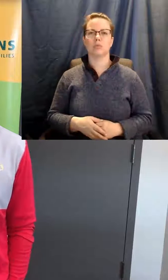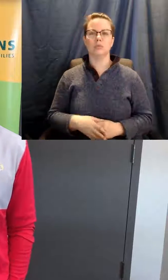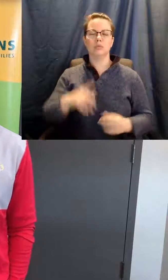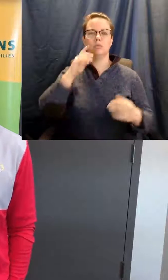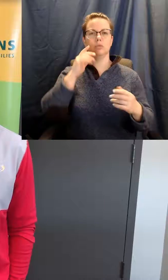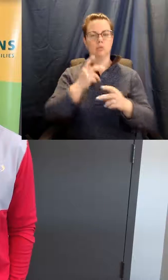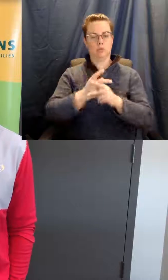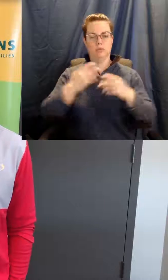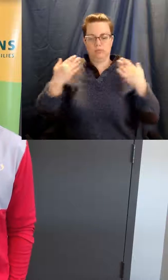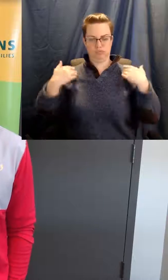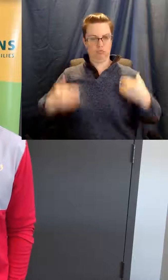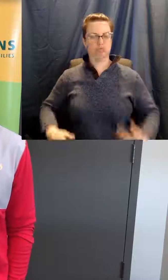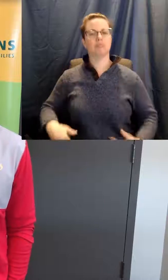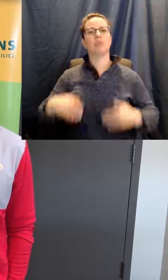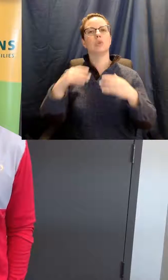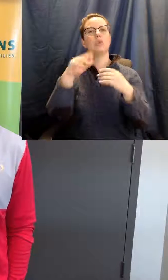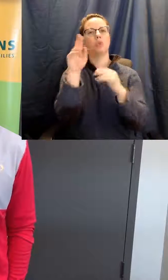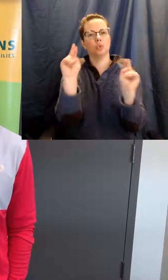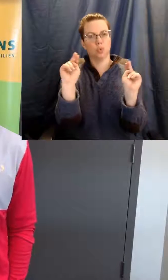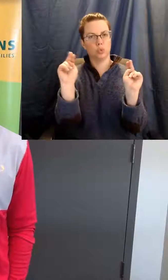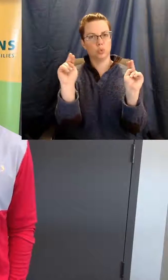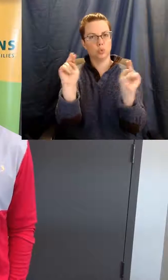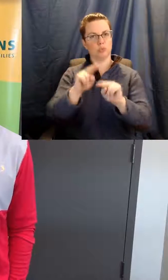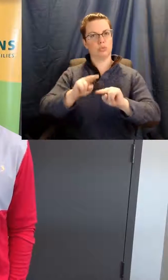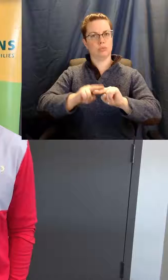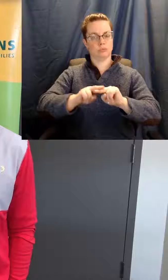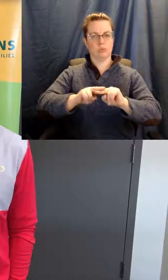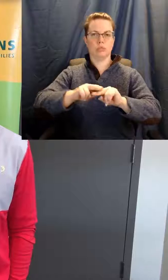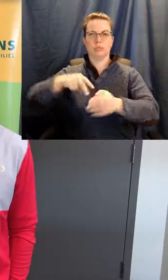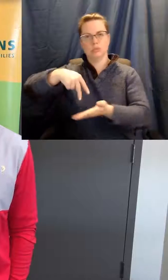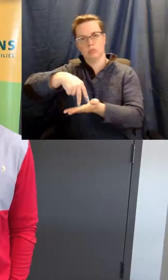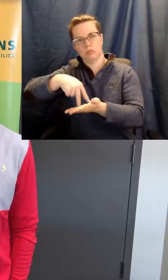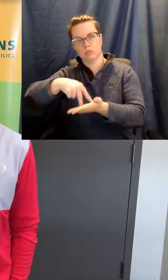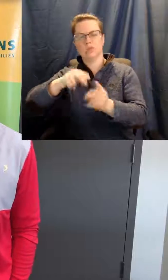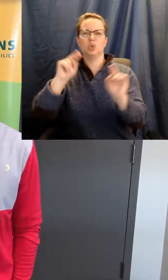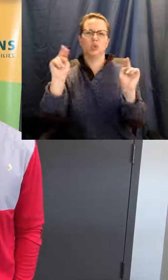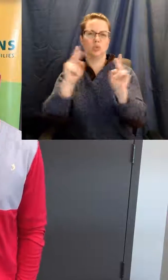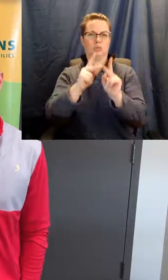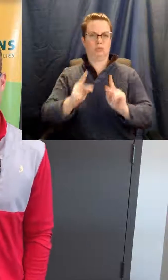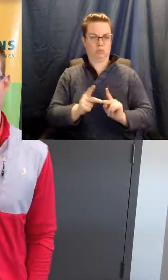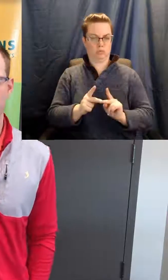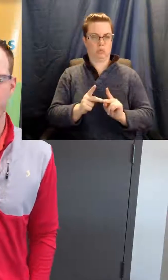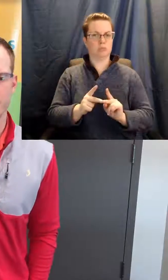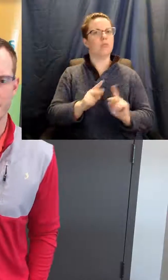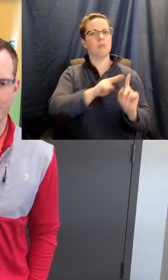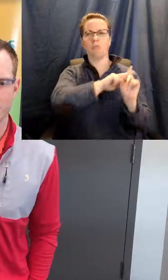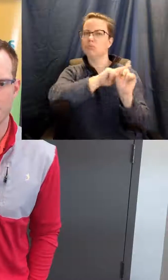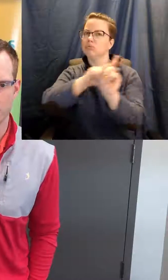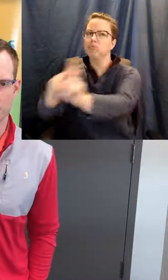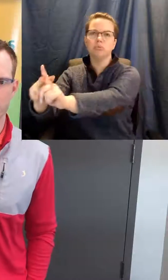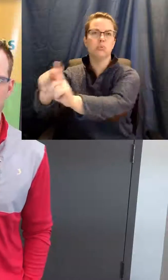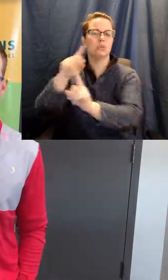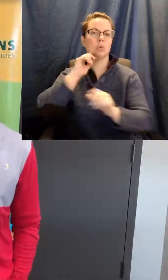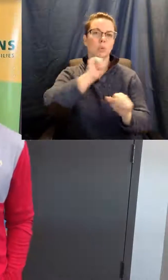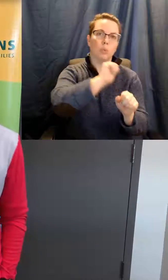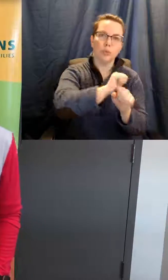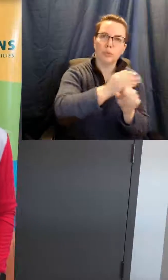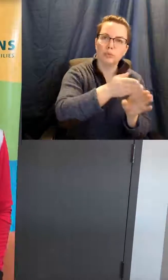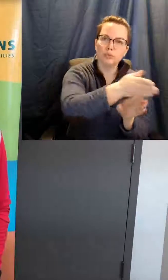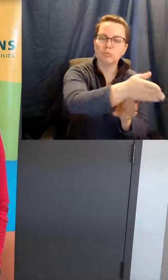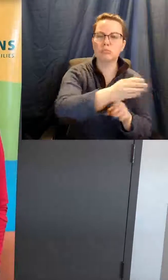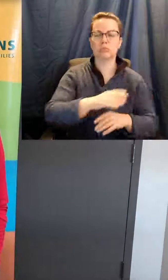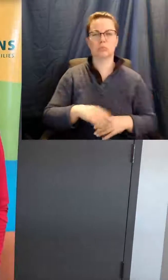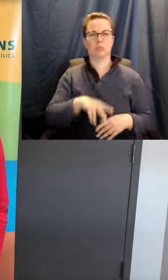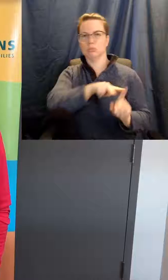whole bunch of different environments of people's workplaces and lives. So as we move into the next video, you're going to do a couple